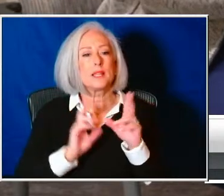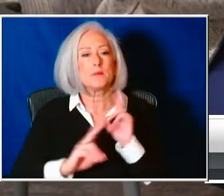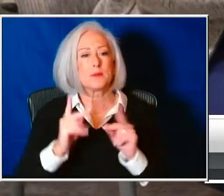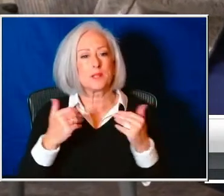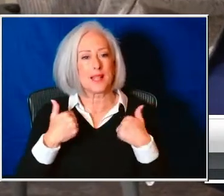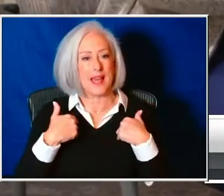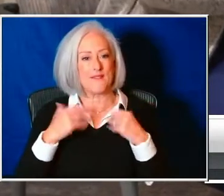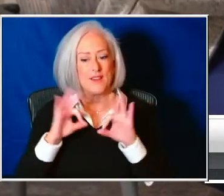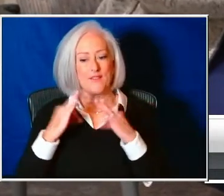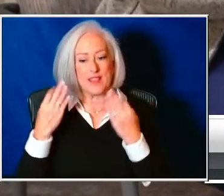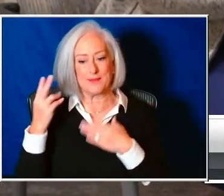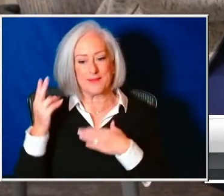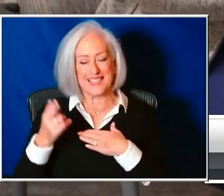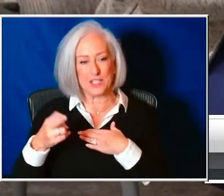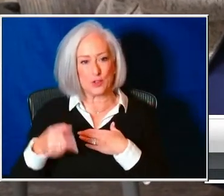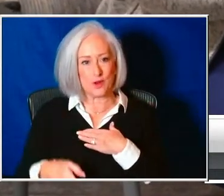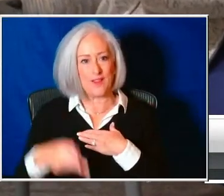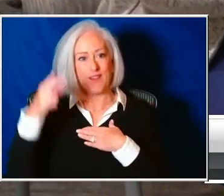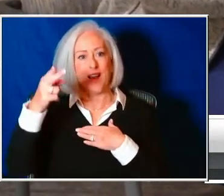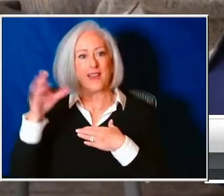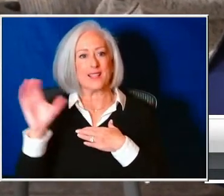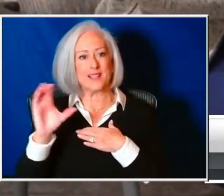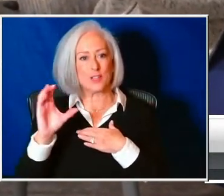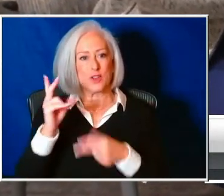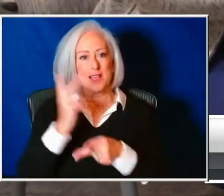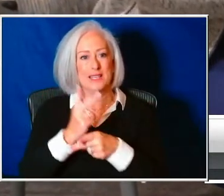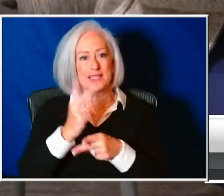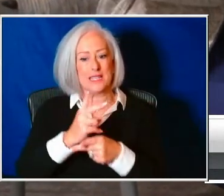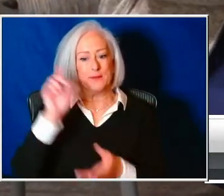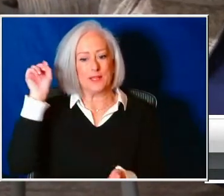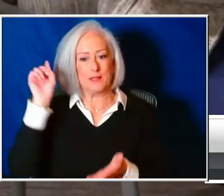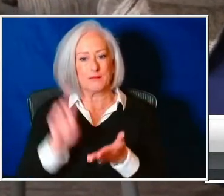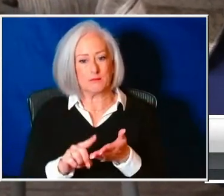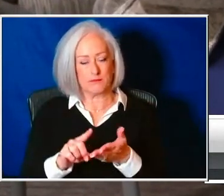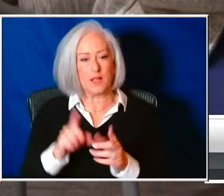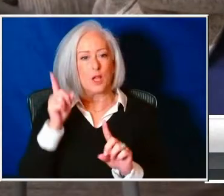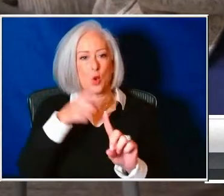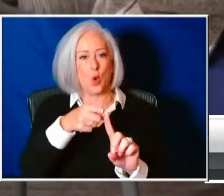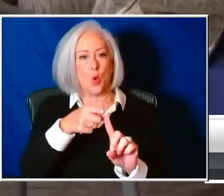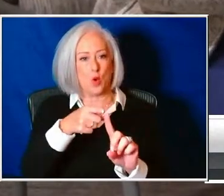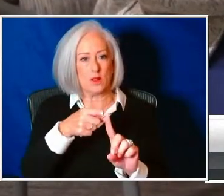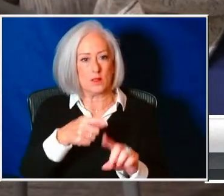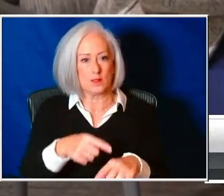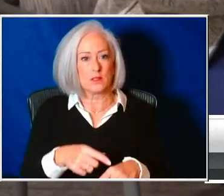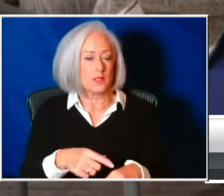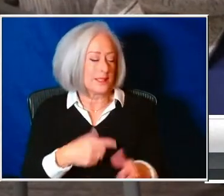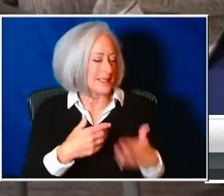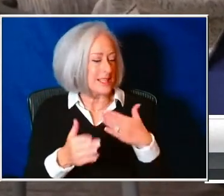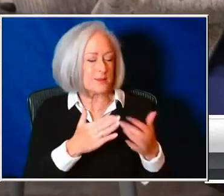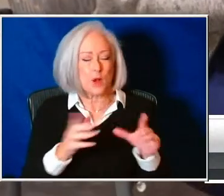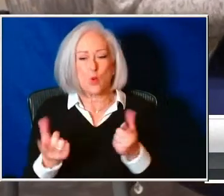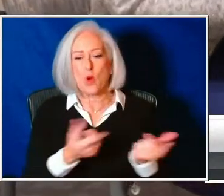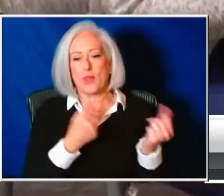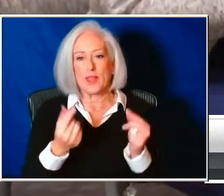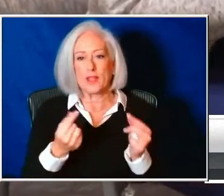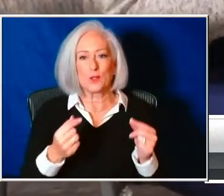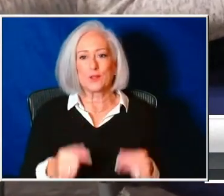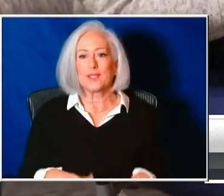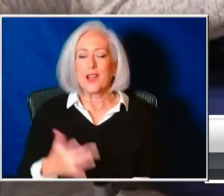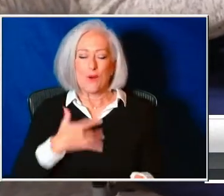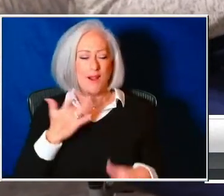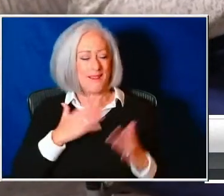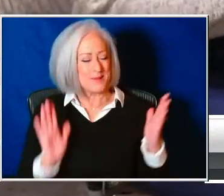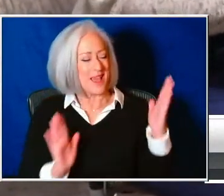and have problems keeping it at goal, Okay. despite lifestyle. Well, give me a high five. I'm feeling good.